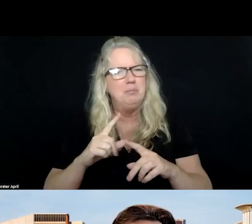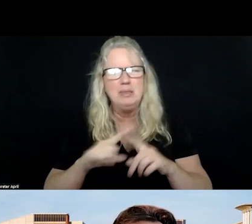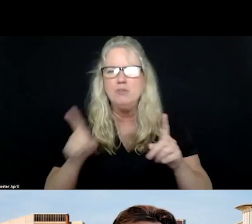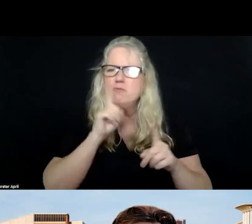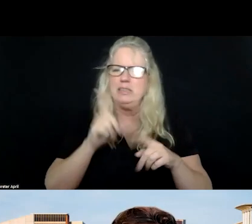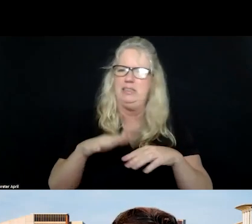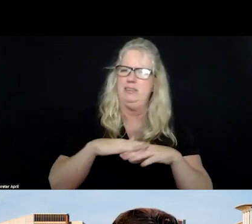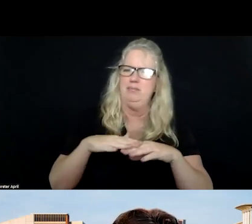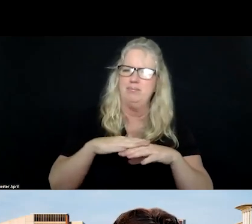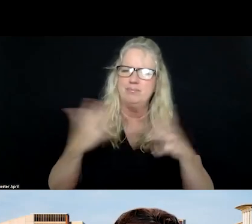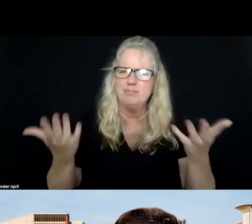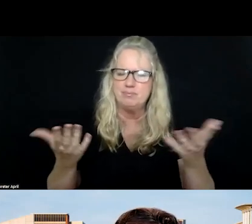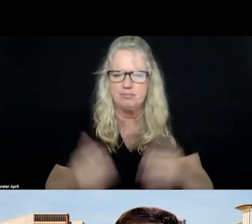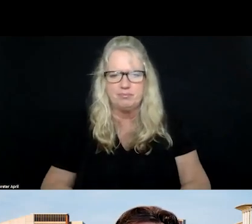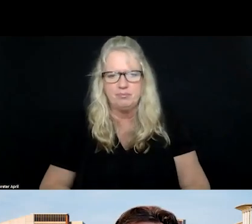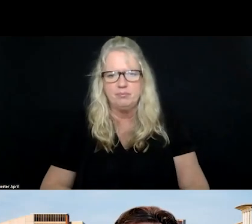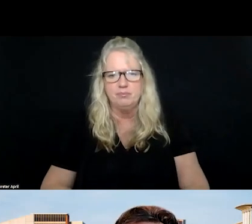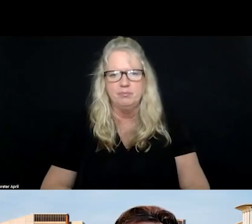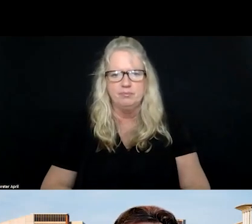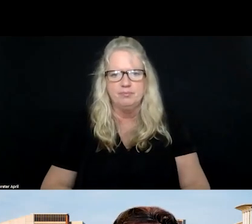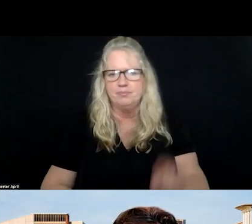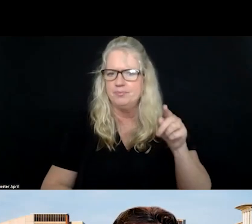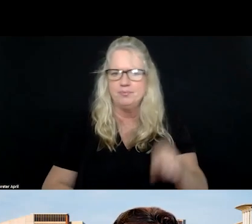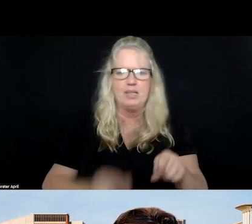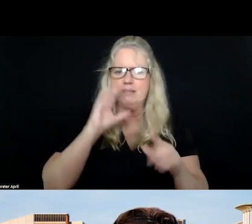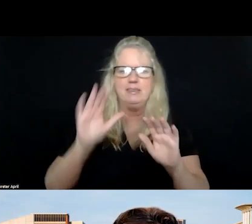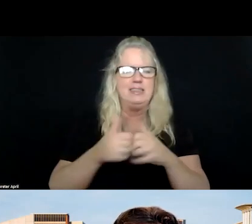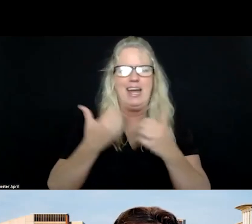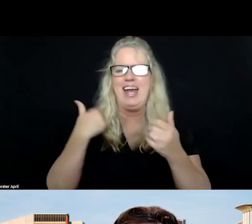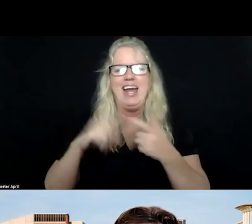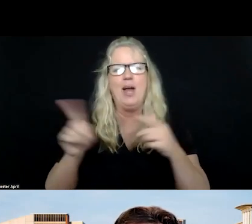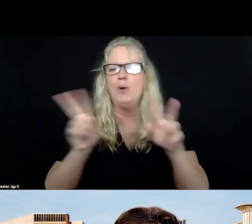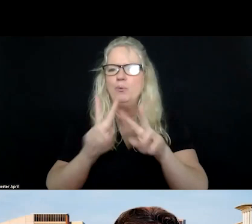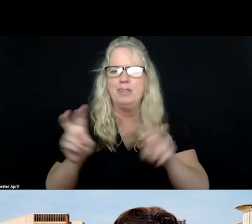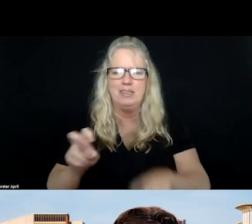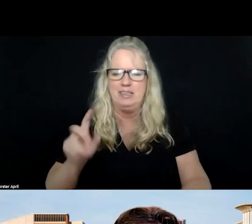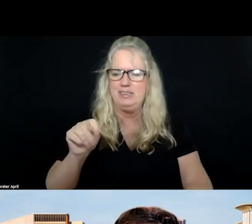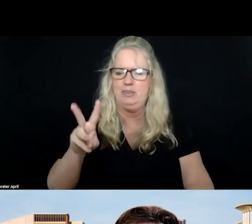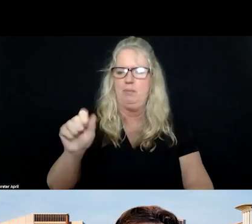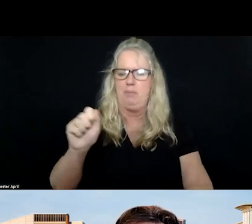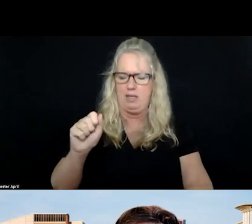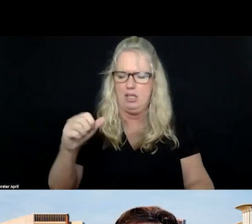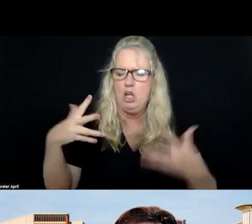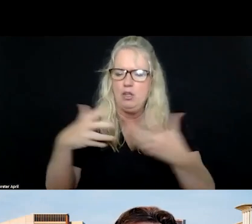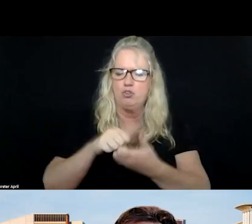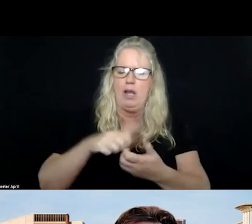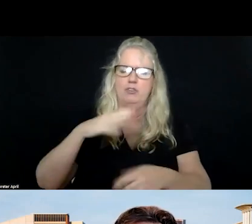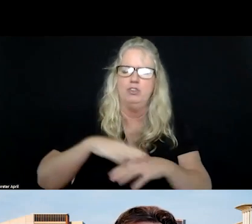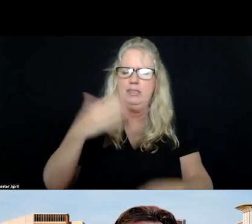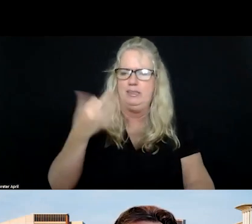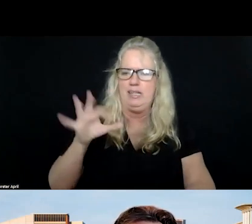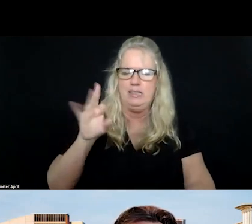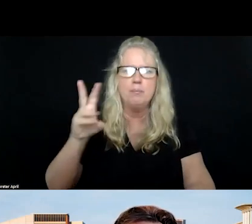slide. This is not how we explored TWA's crash in 1996.